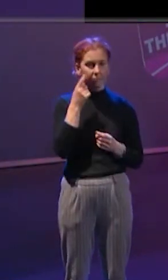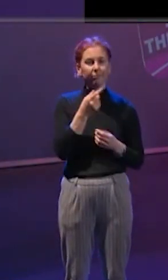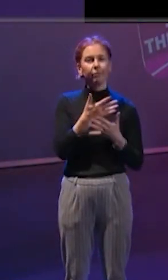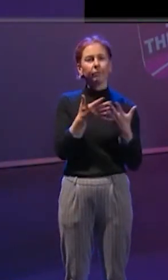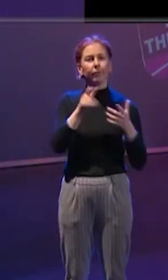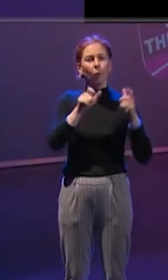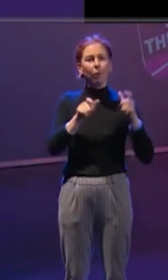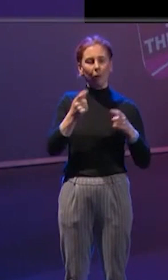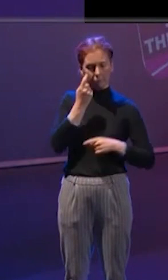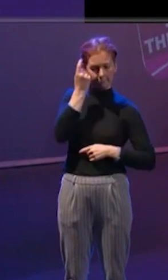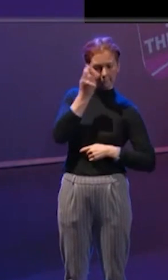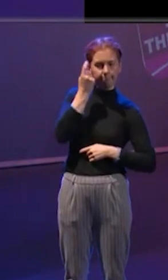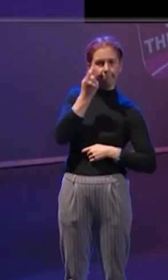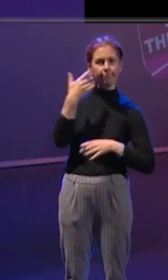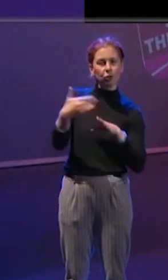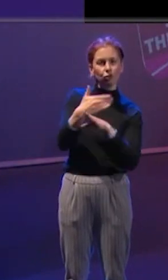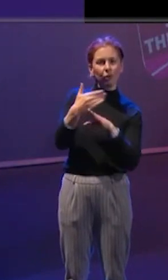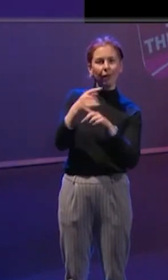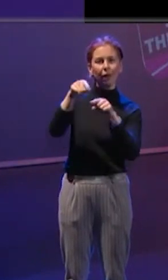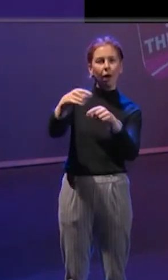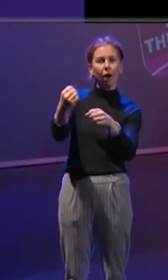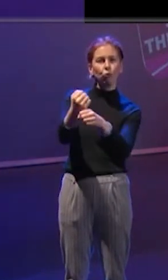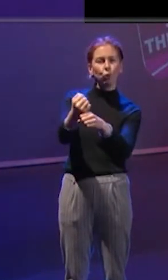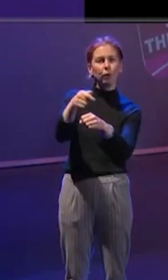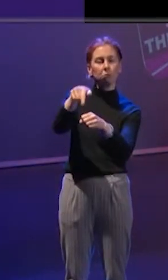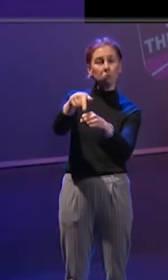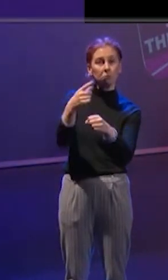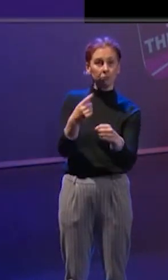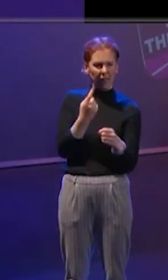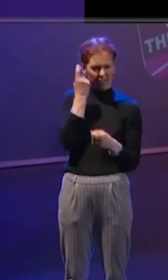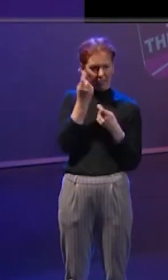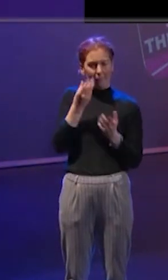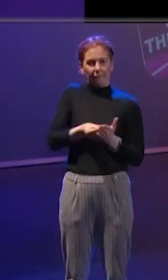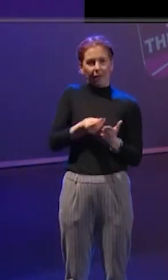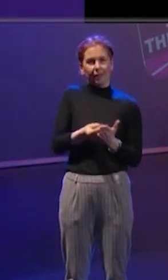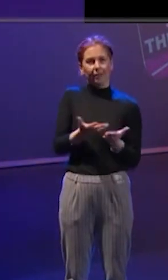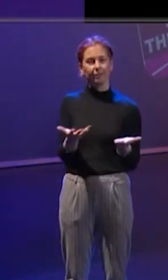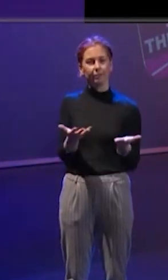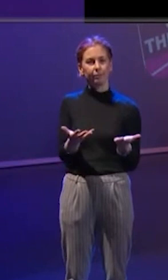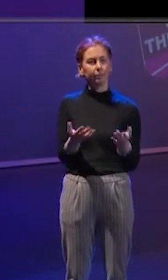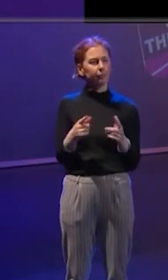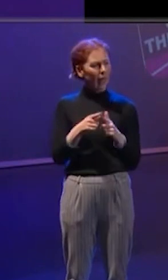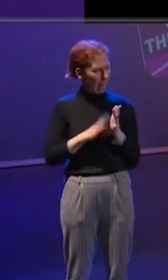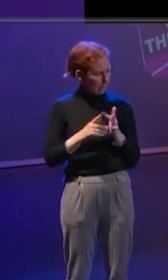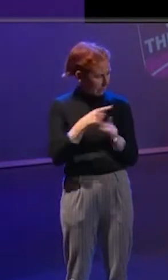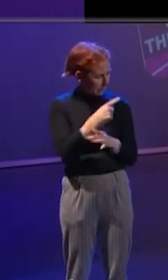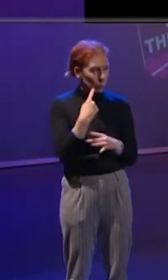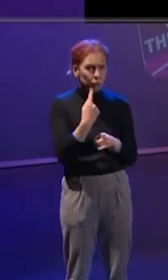want to know is about finance specifically. And Emmy, you were asking earlier about... Yeah,